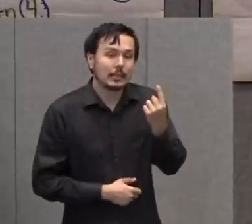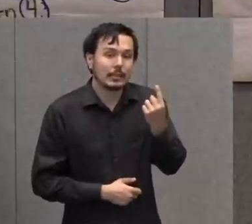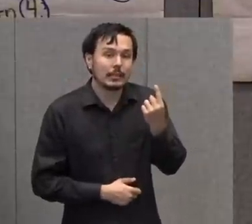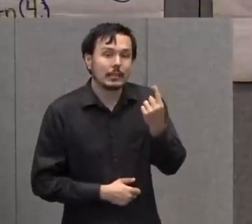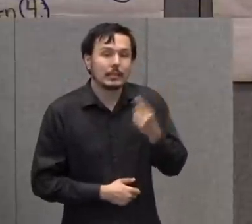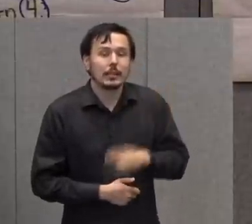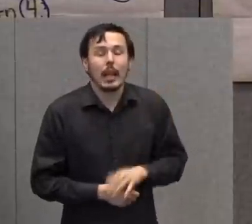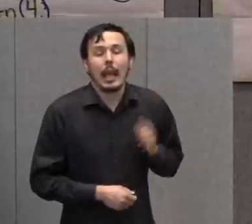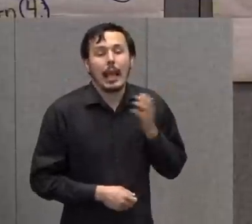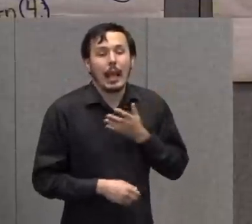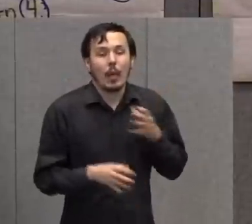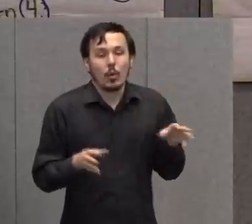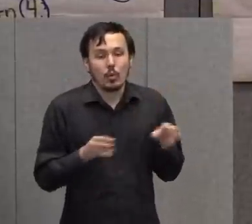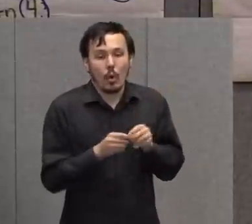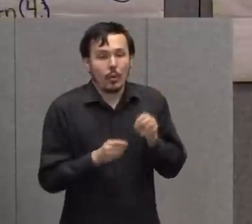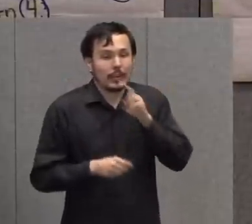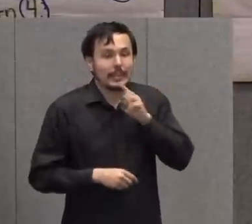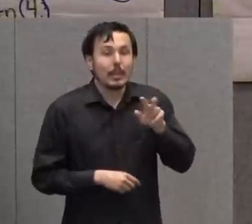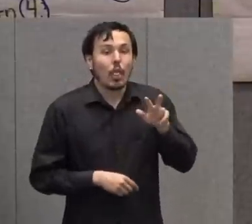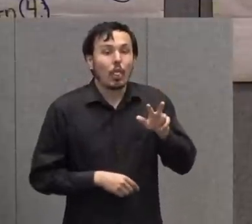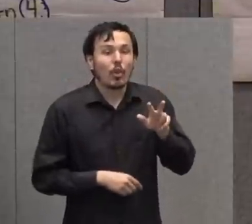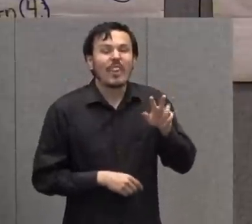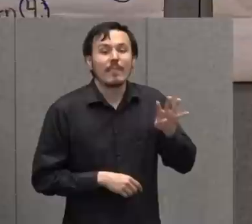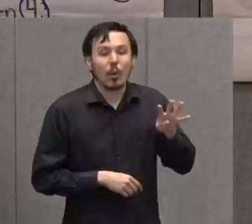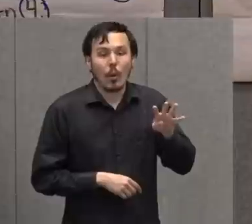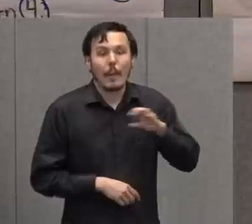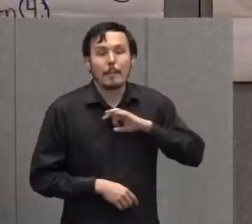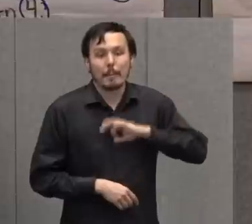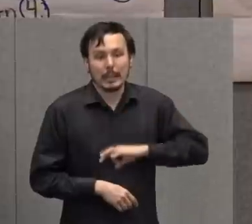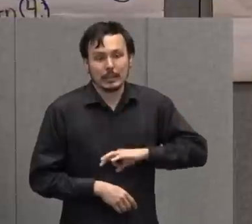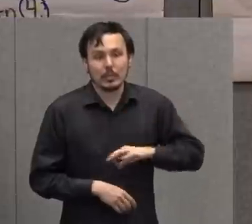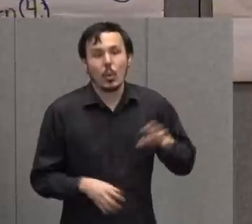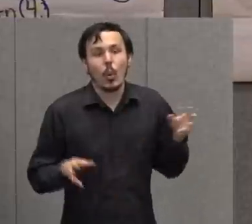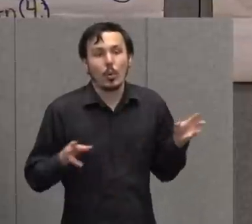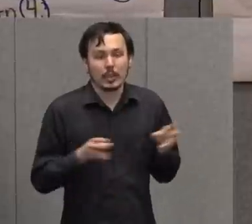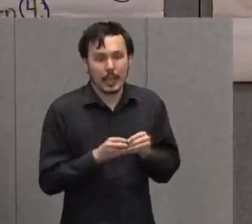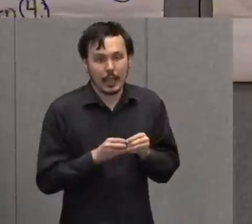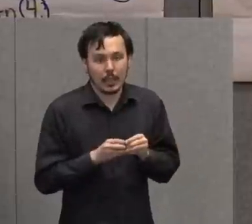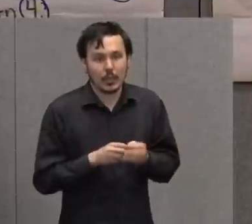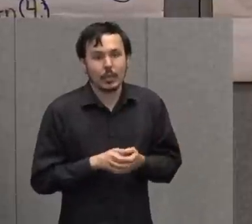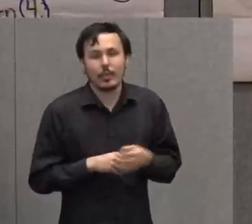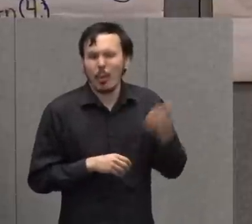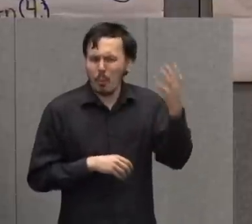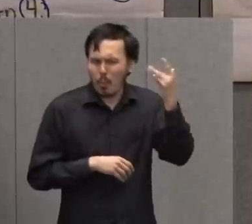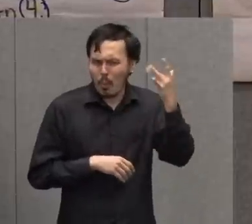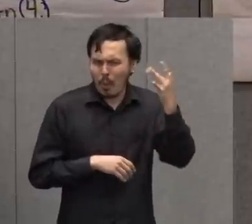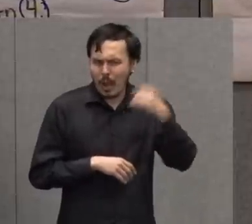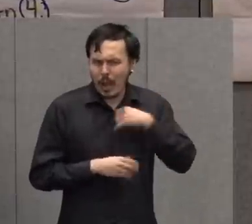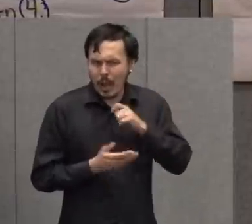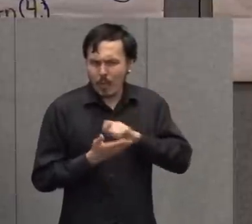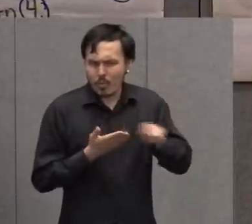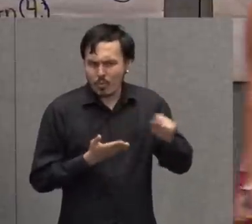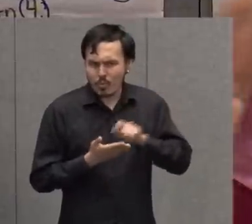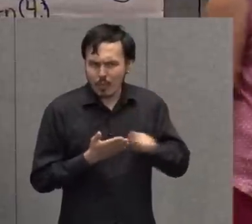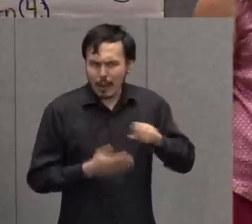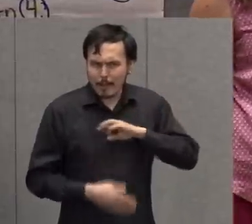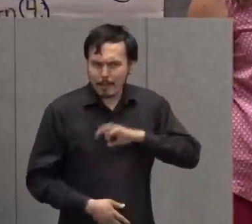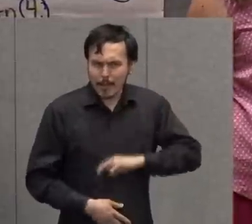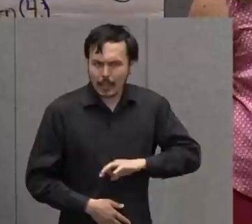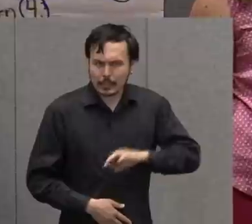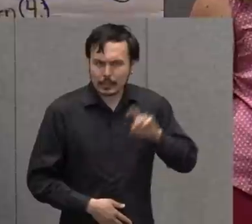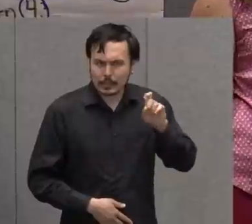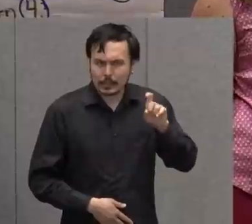So our total is 34 buttons. And again, why did I write buttons there?